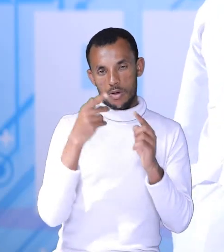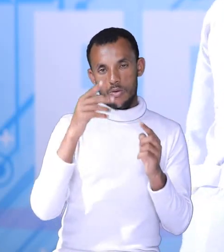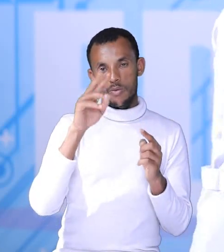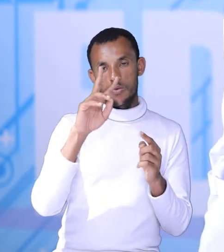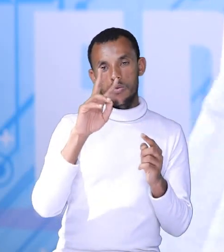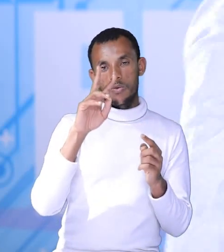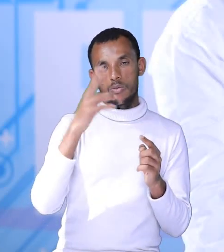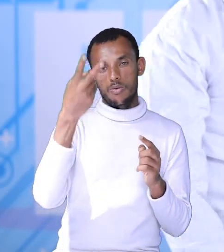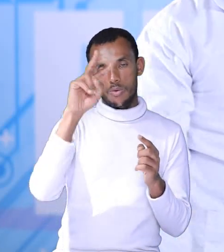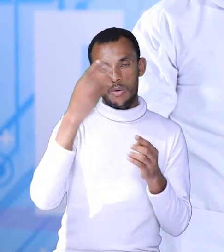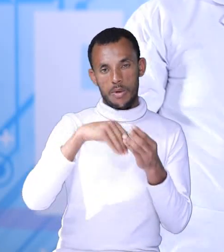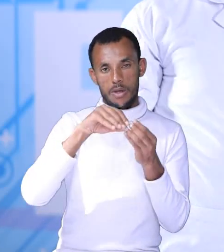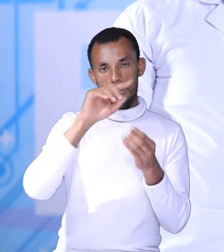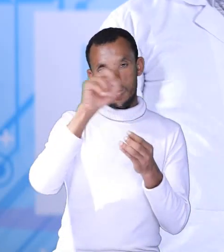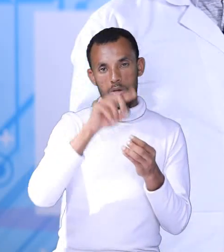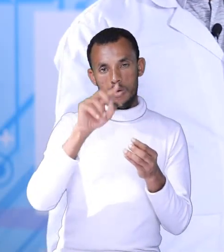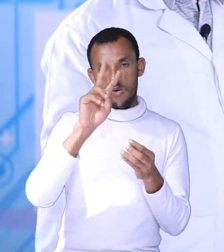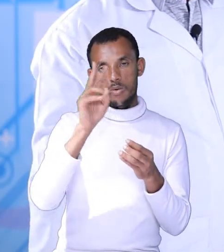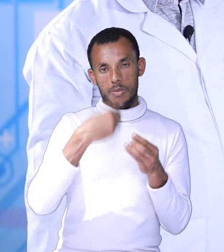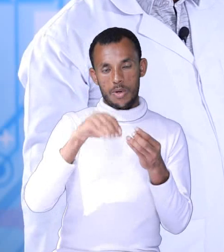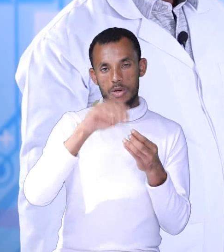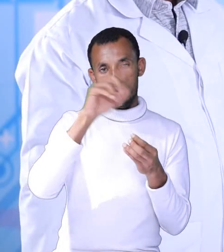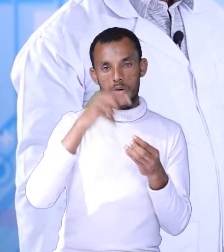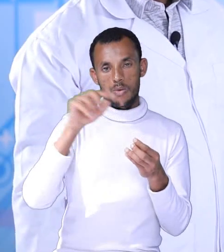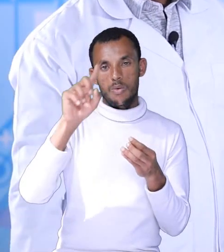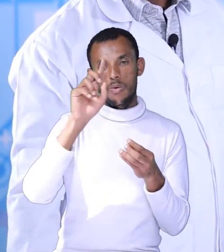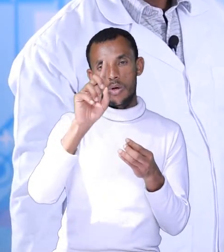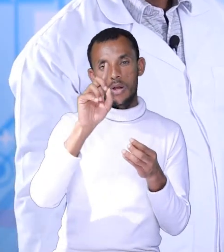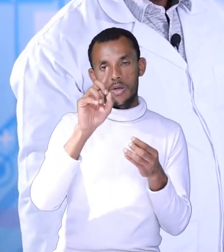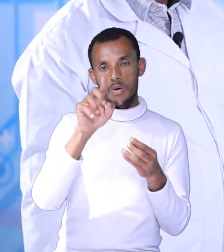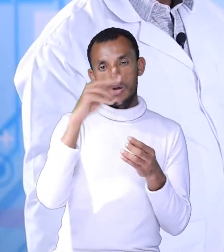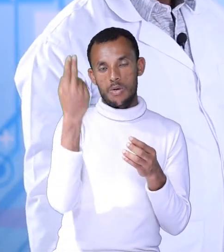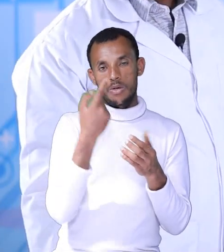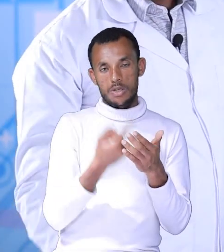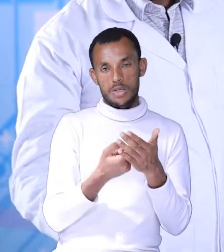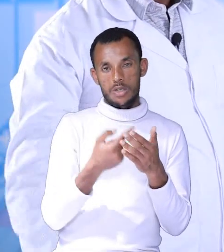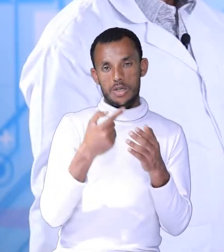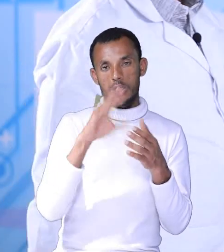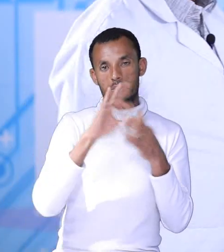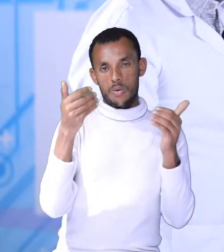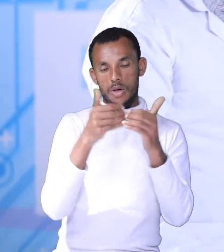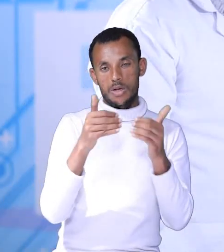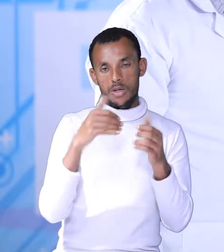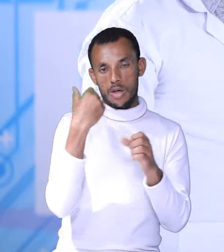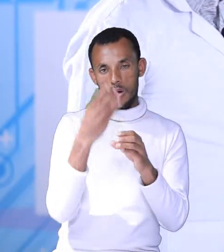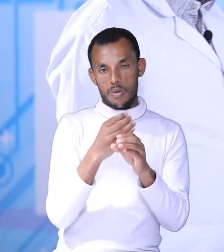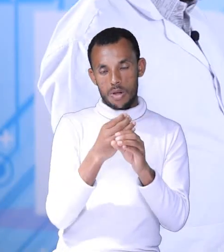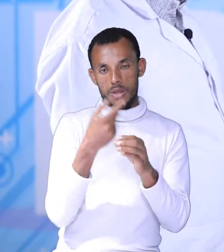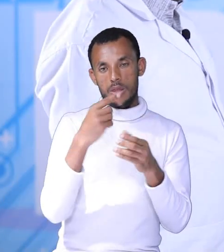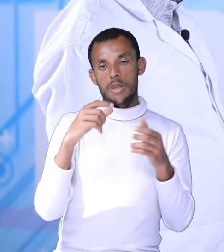plus z2 minus z1 squared. So we can use this equation to calculate the magnitude of the given